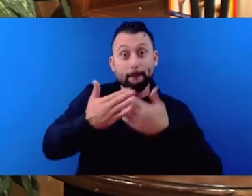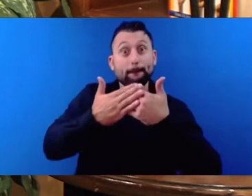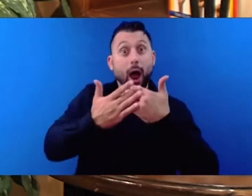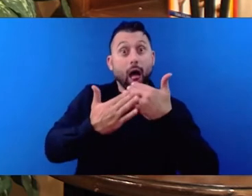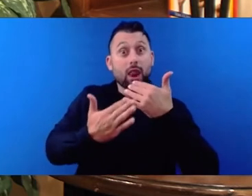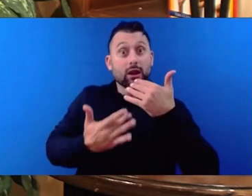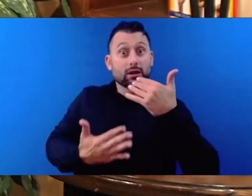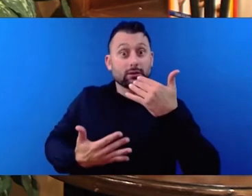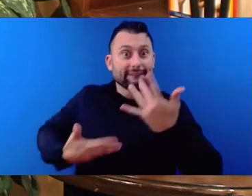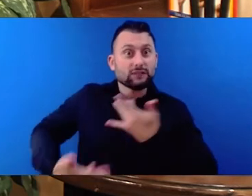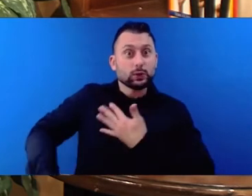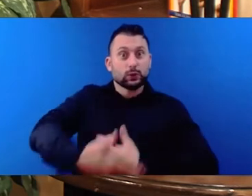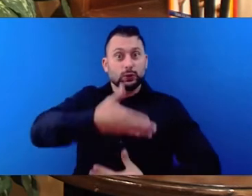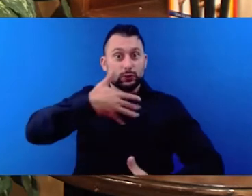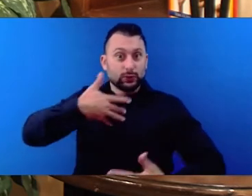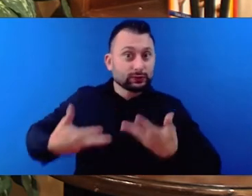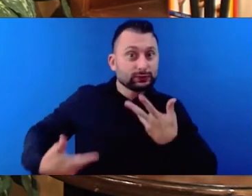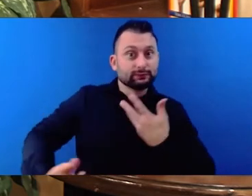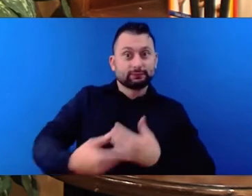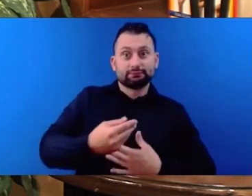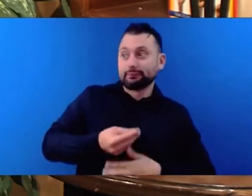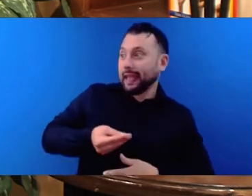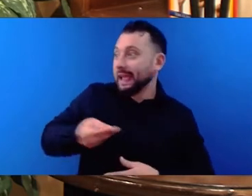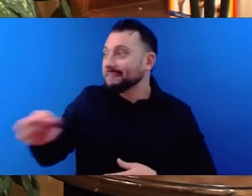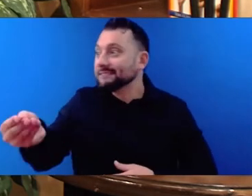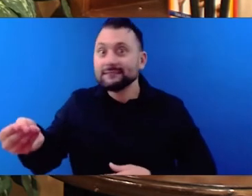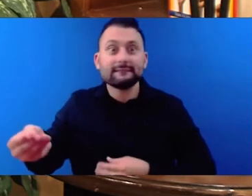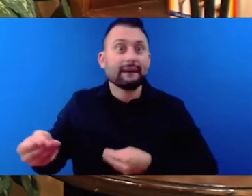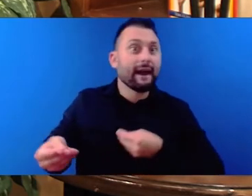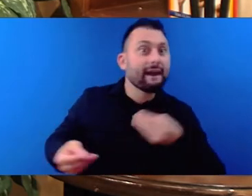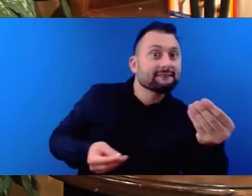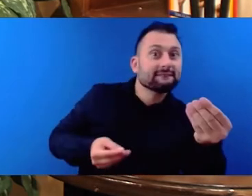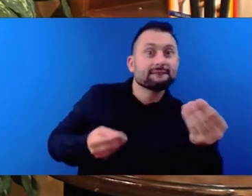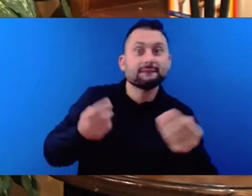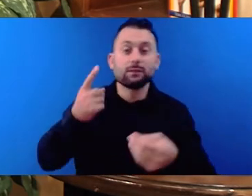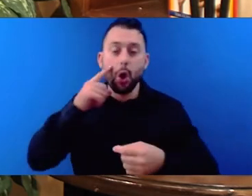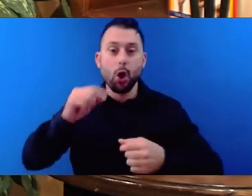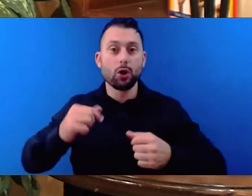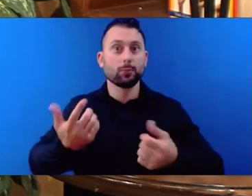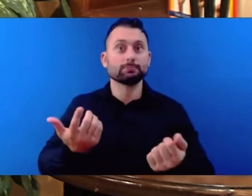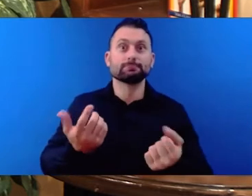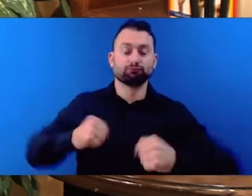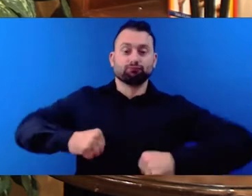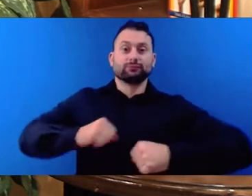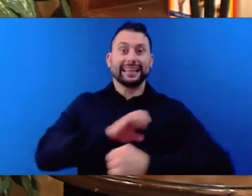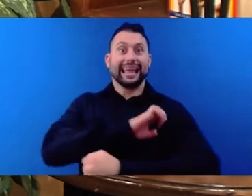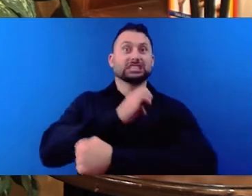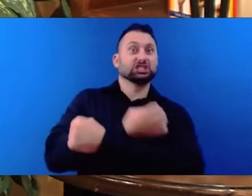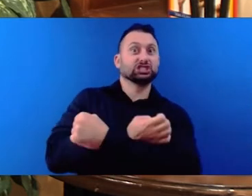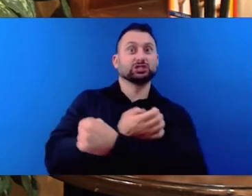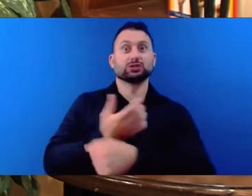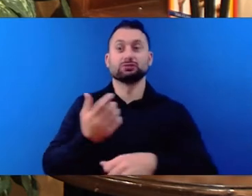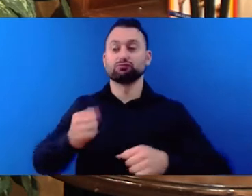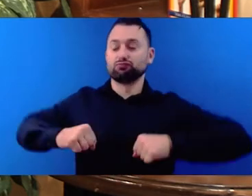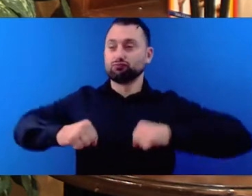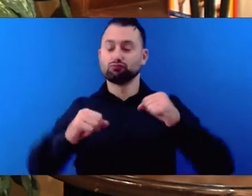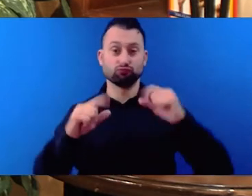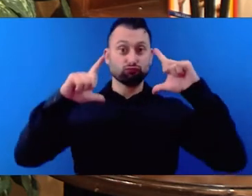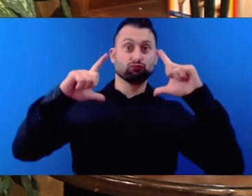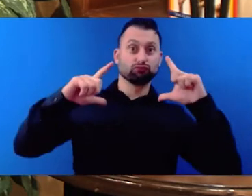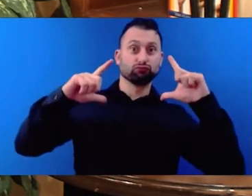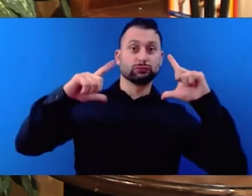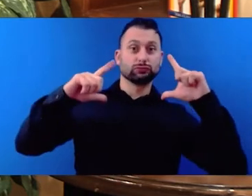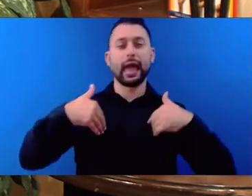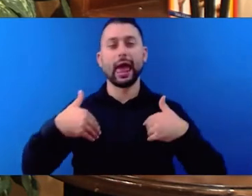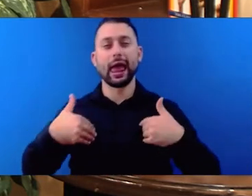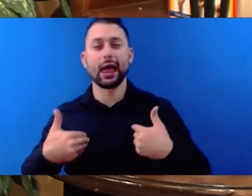energy. What sugar has to do is when it gets into our body, it has to make it from our blood and into the cell to